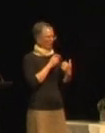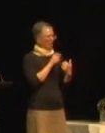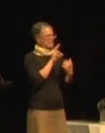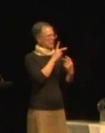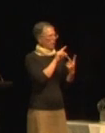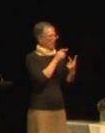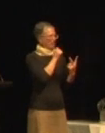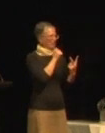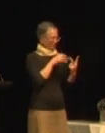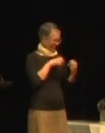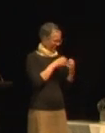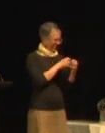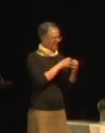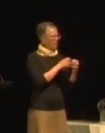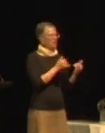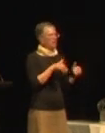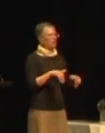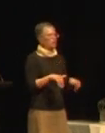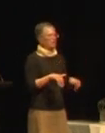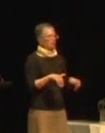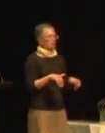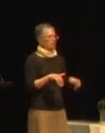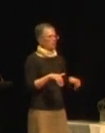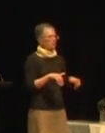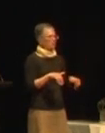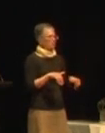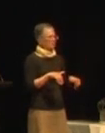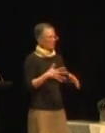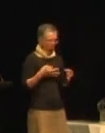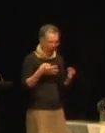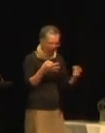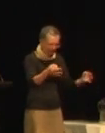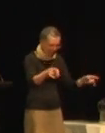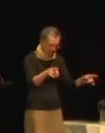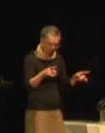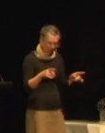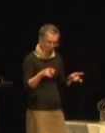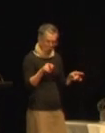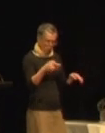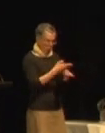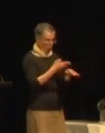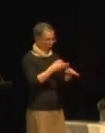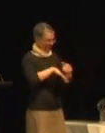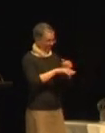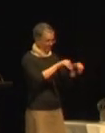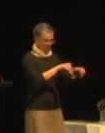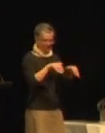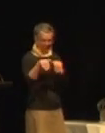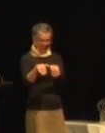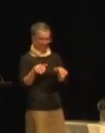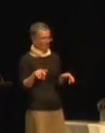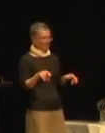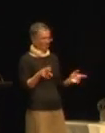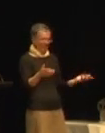And so you're going, it exists, it's in Copenhagen. You work there. Your family's coming to see you for the first time. Build the